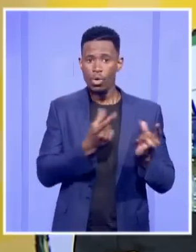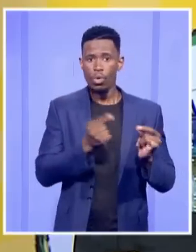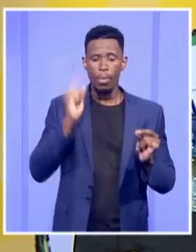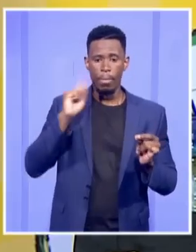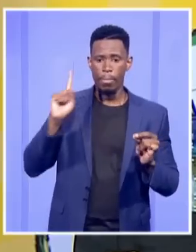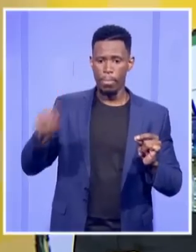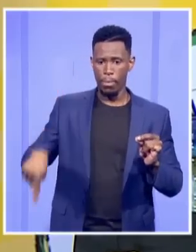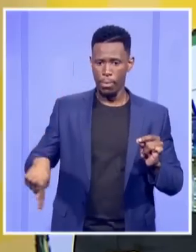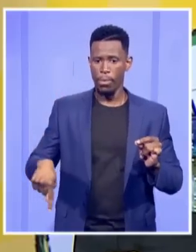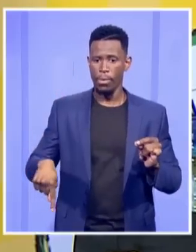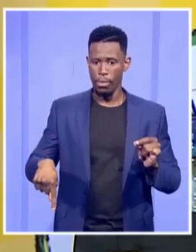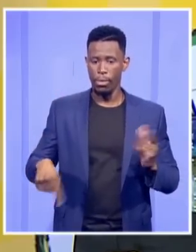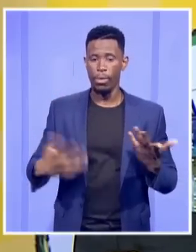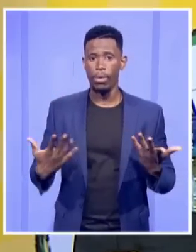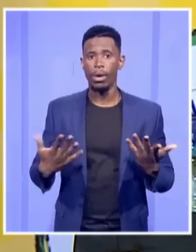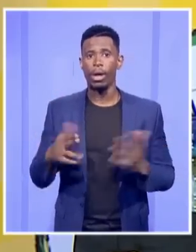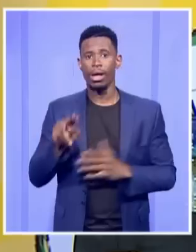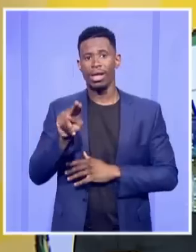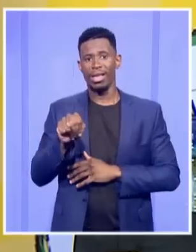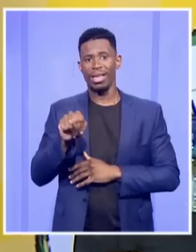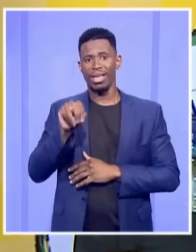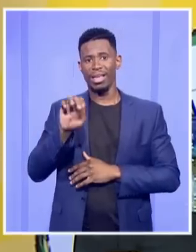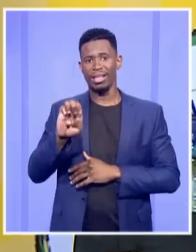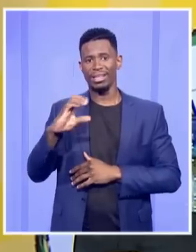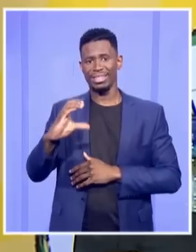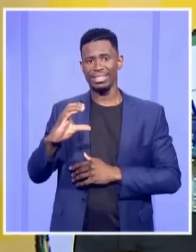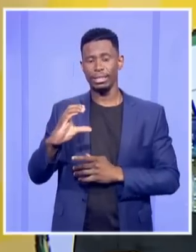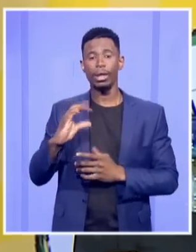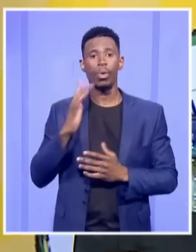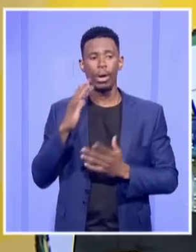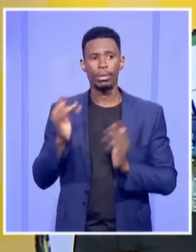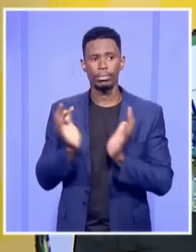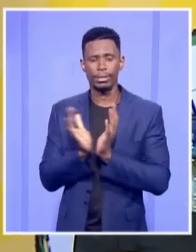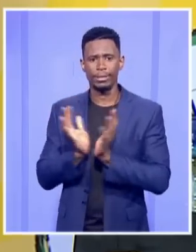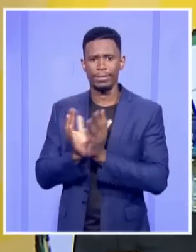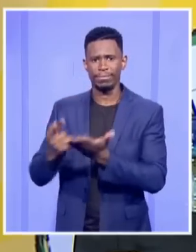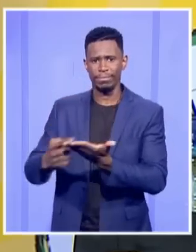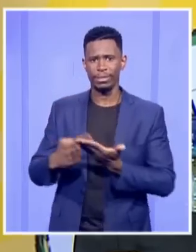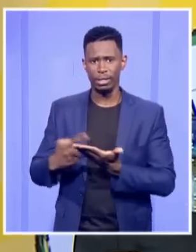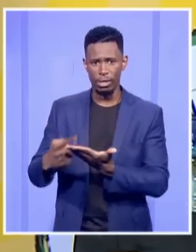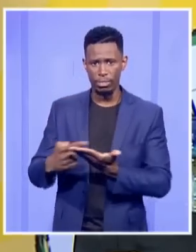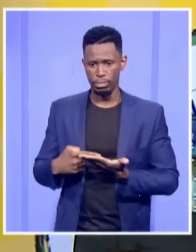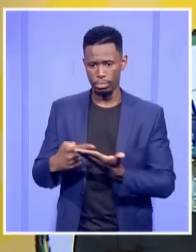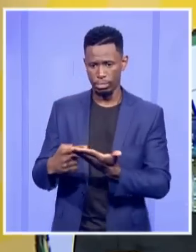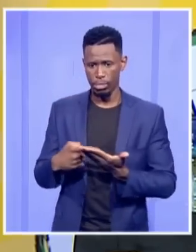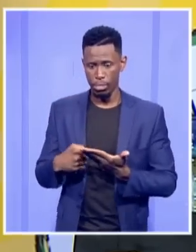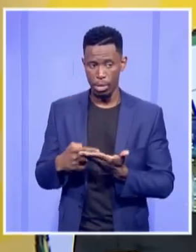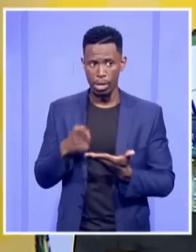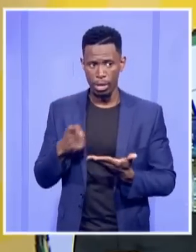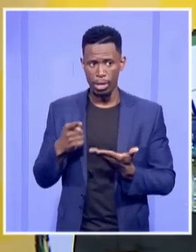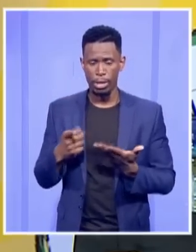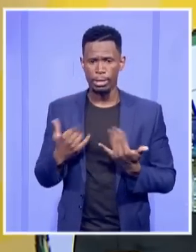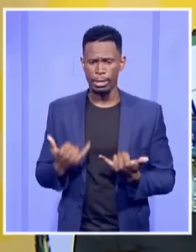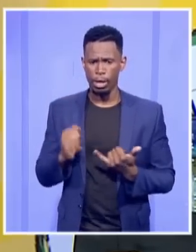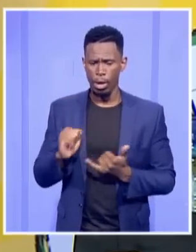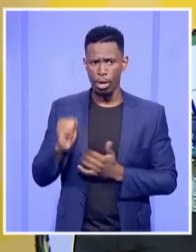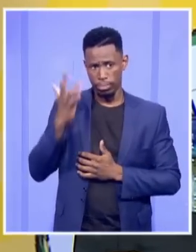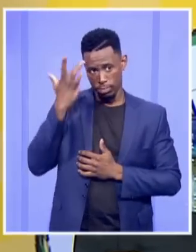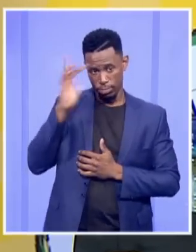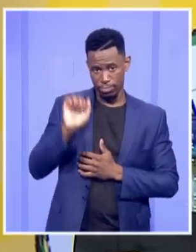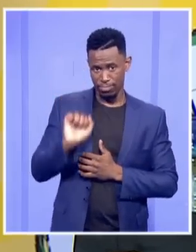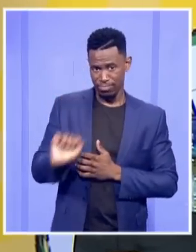The NEC, in its deliberation and out of its own collective wisdom,